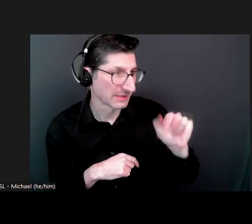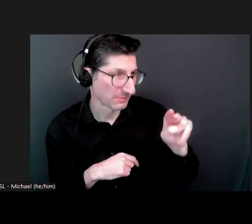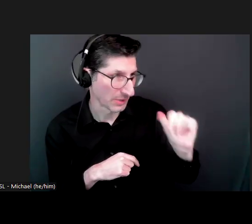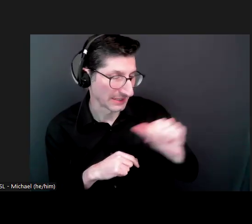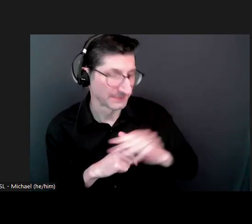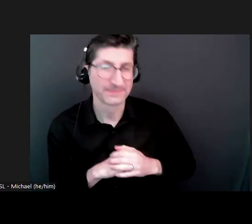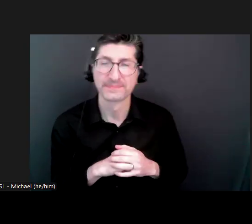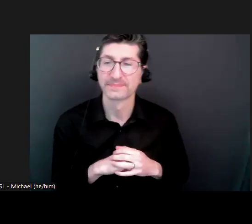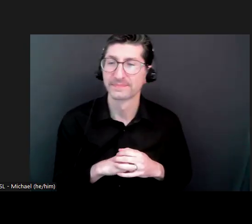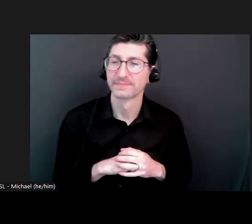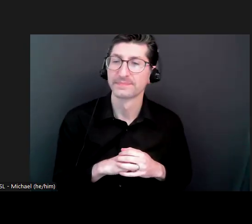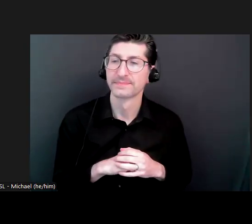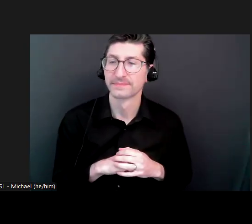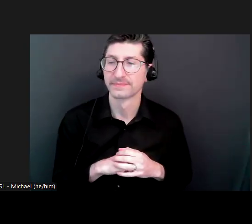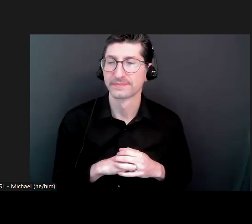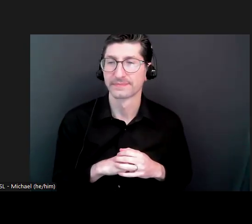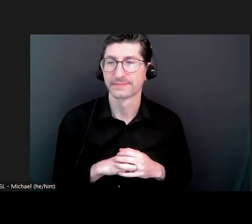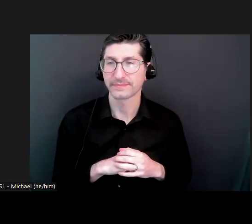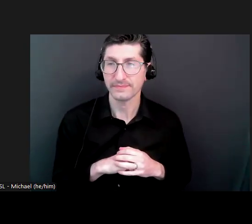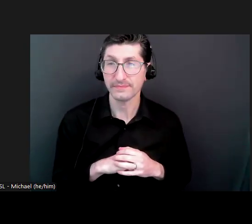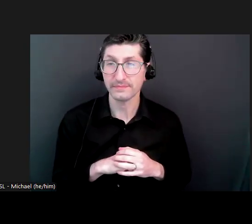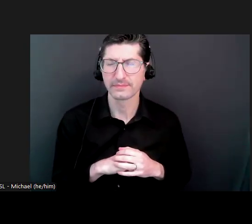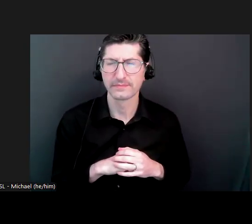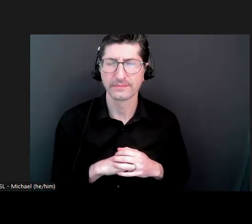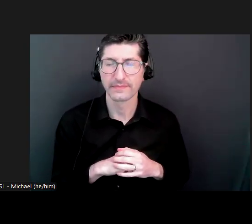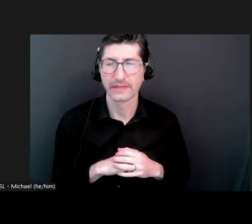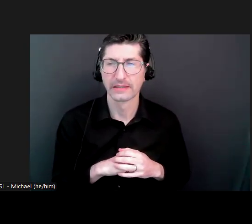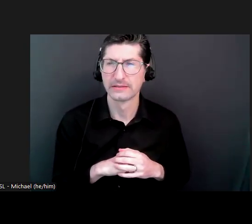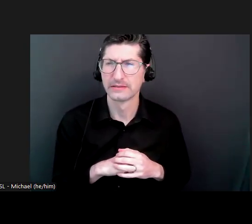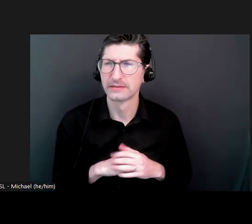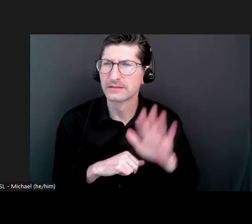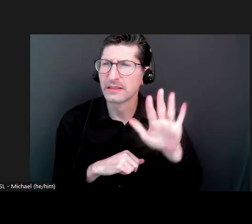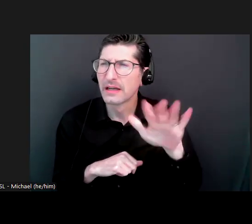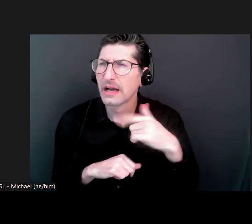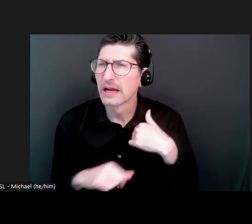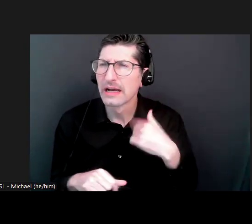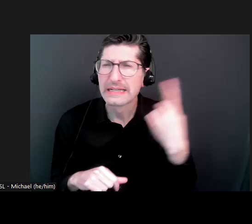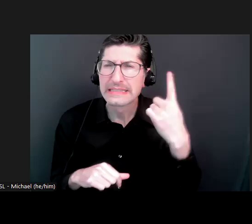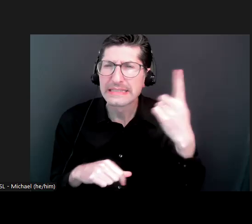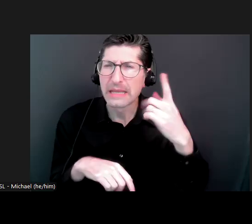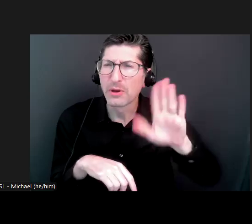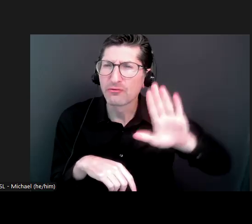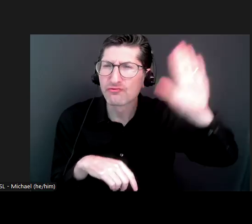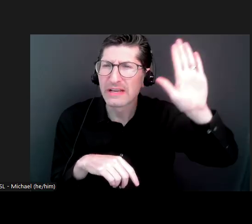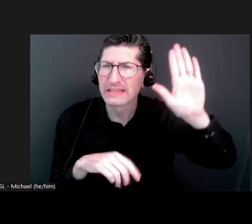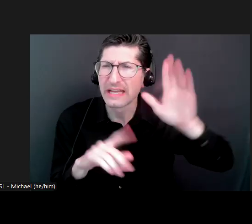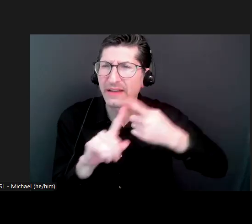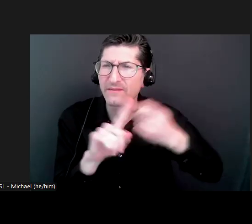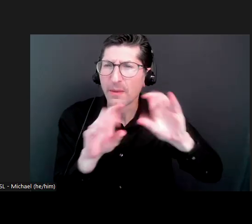Thank you. We have somebody, last I saw, yes, somebody raised their hand online.